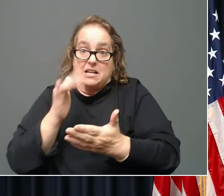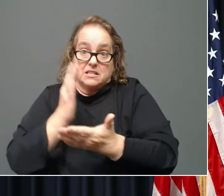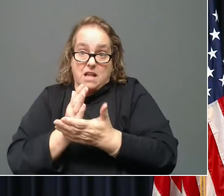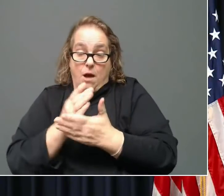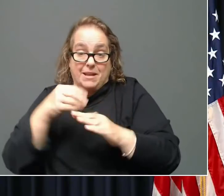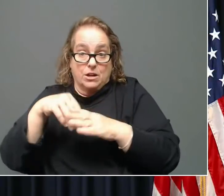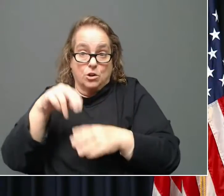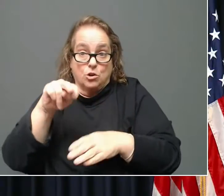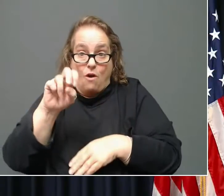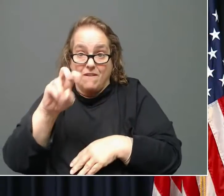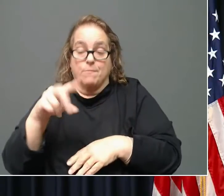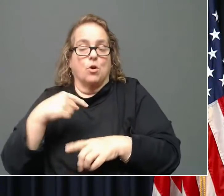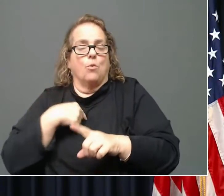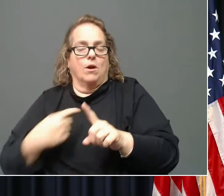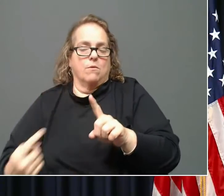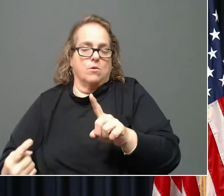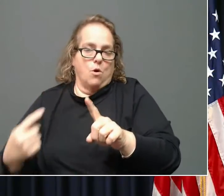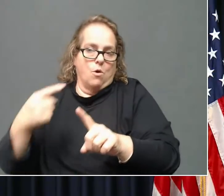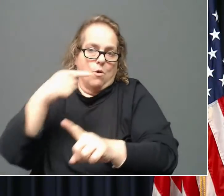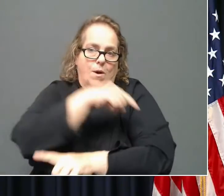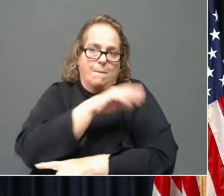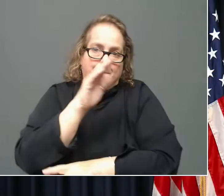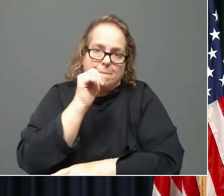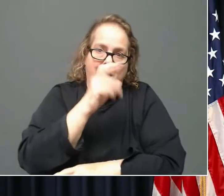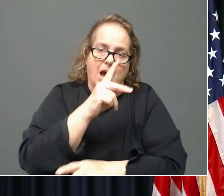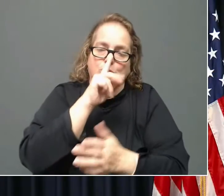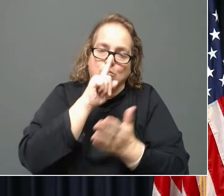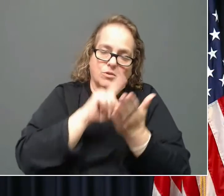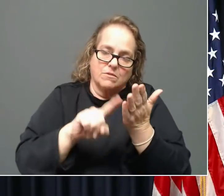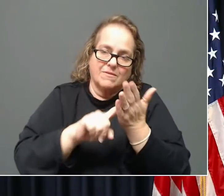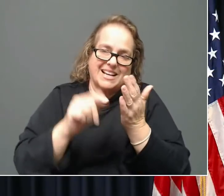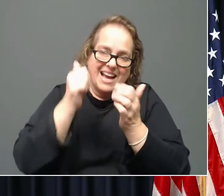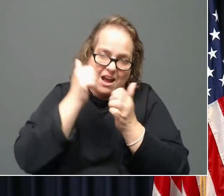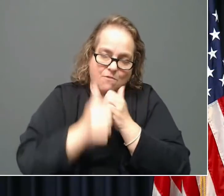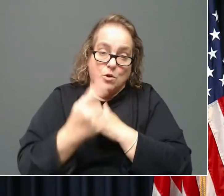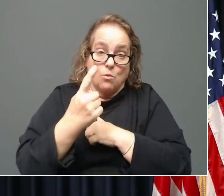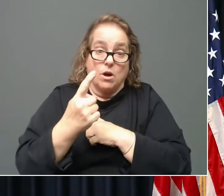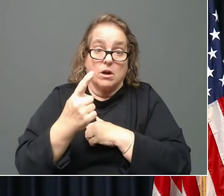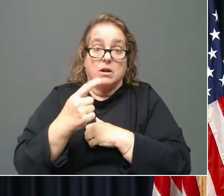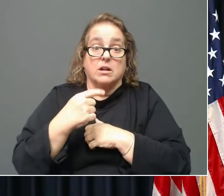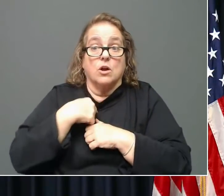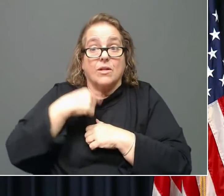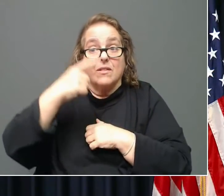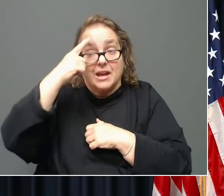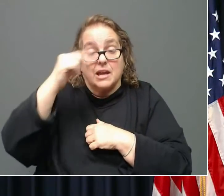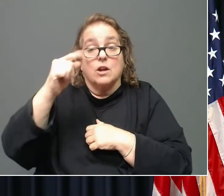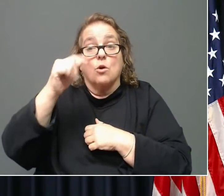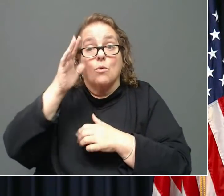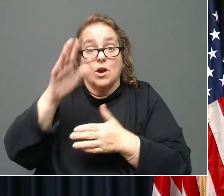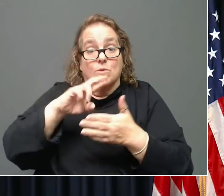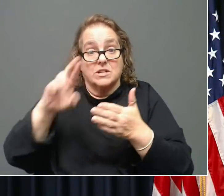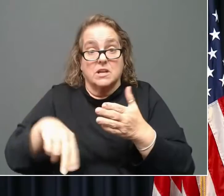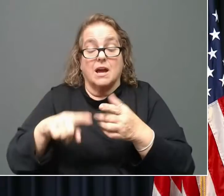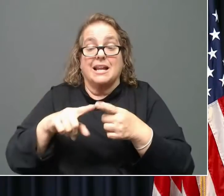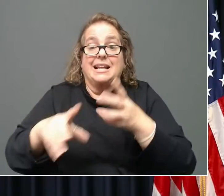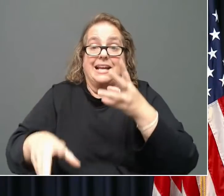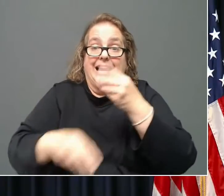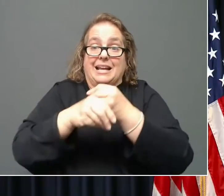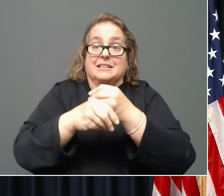we're looking at every single one of them. Do I believe it will result in additional deaths that we haven't known about? Yes. Yes, I